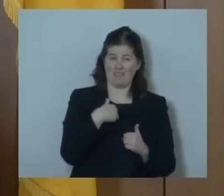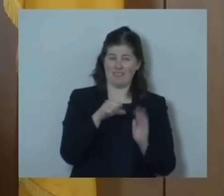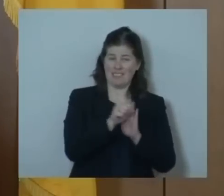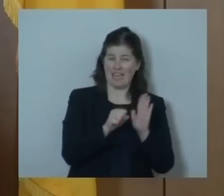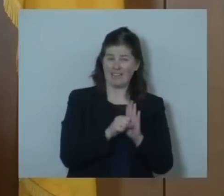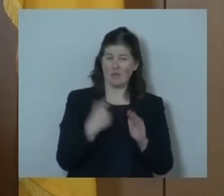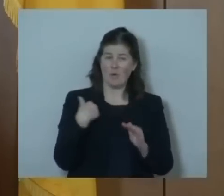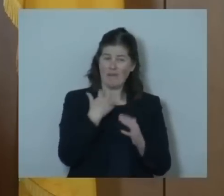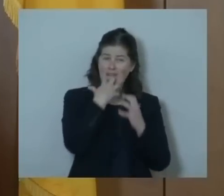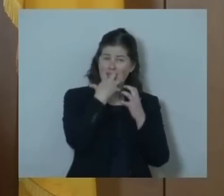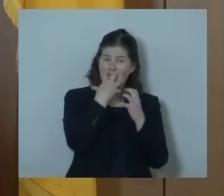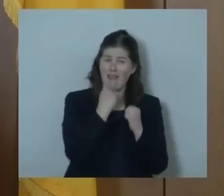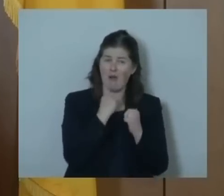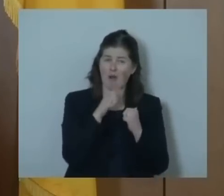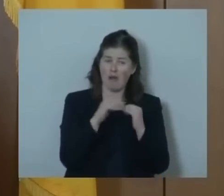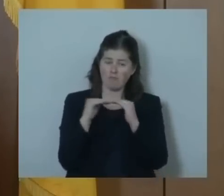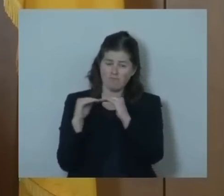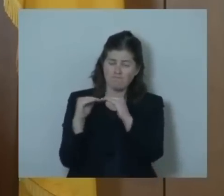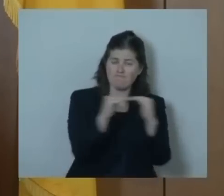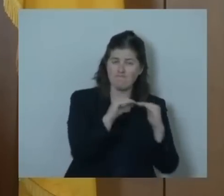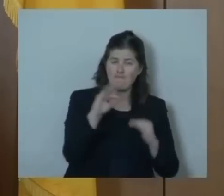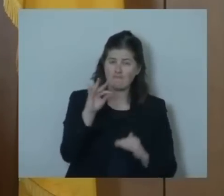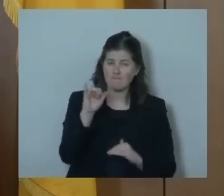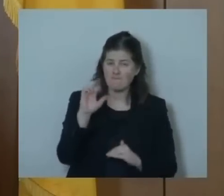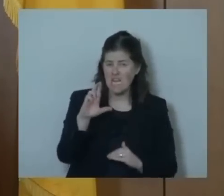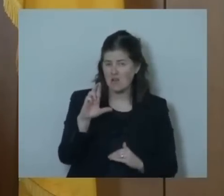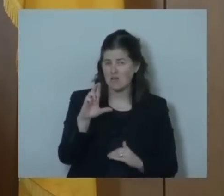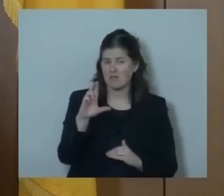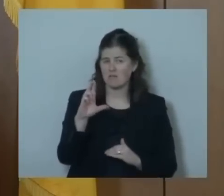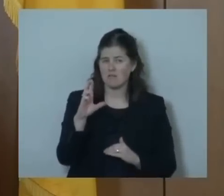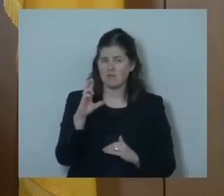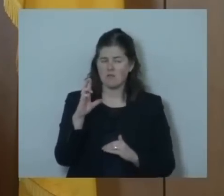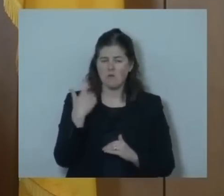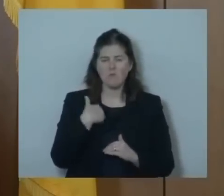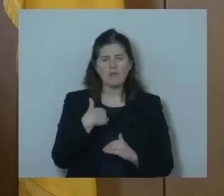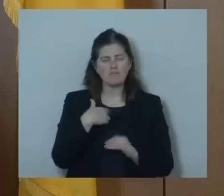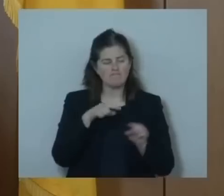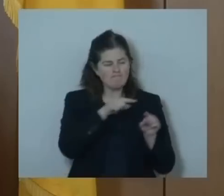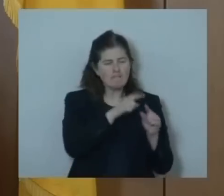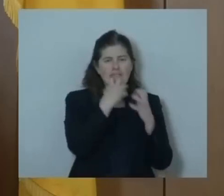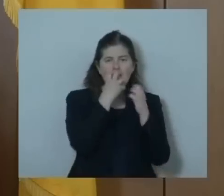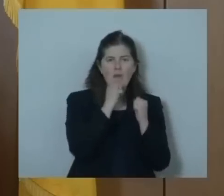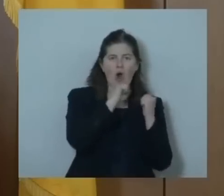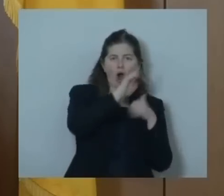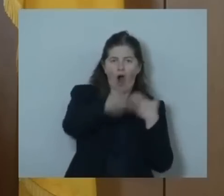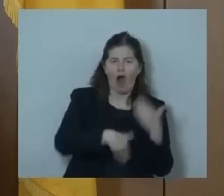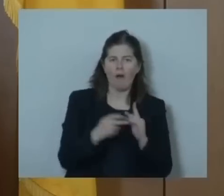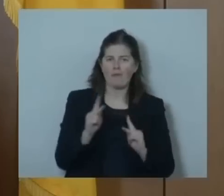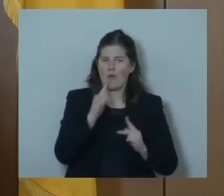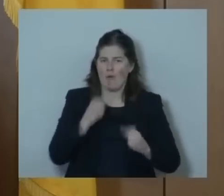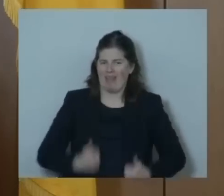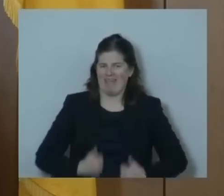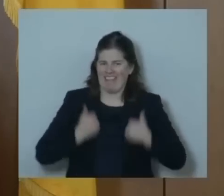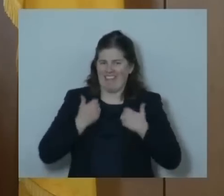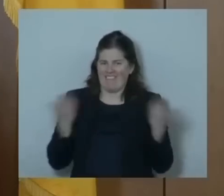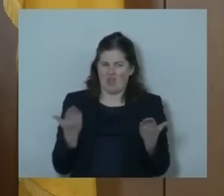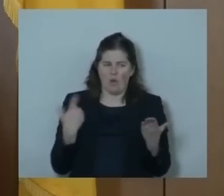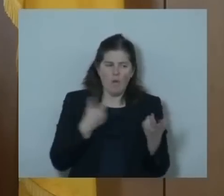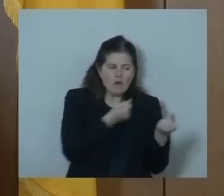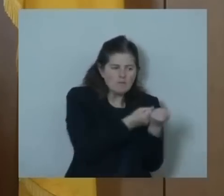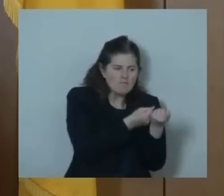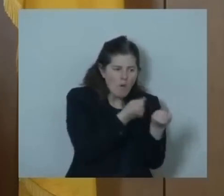being fair, who are clear about all of their residents, who want to support everyone